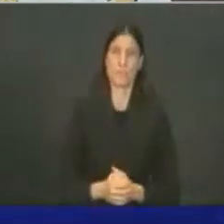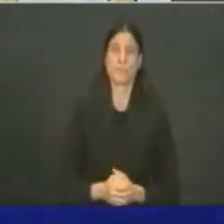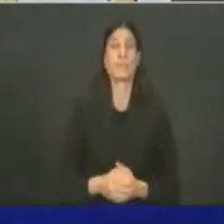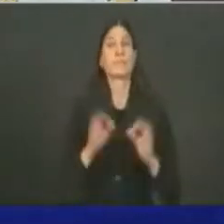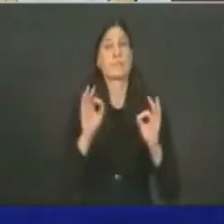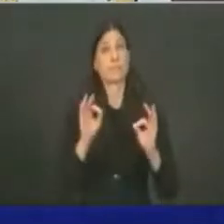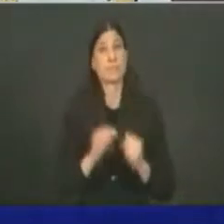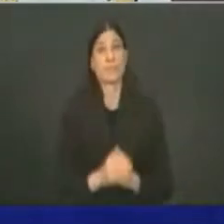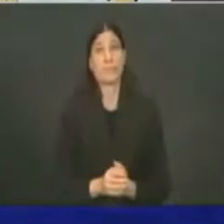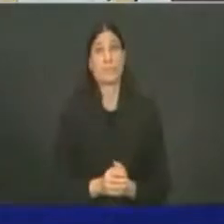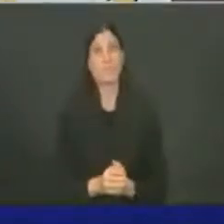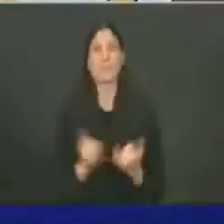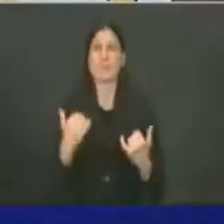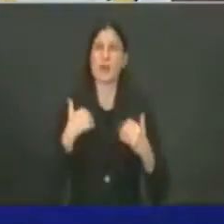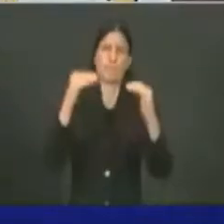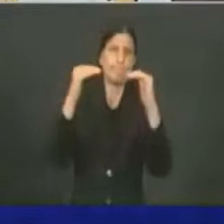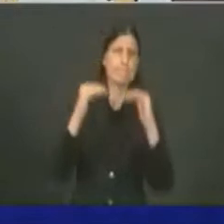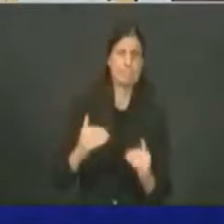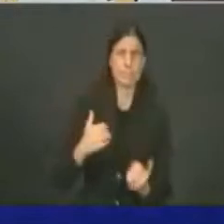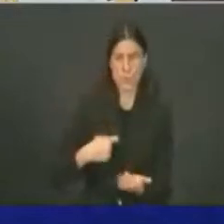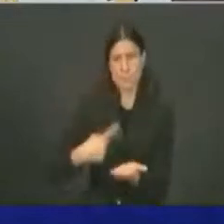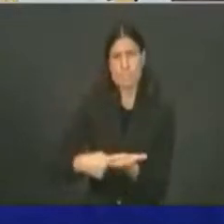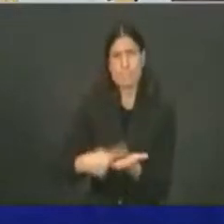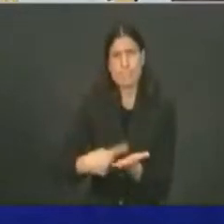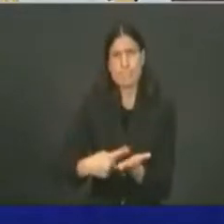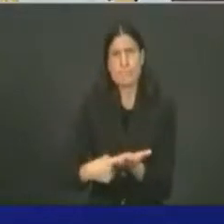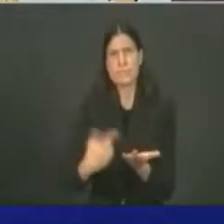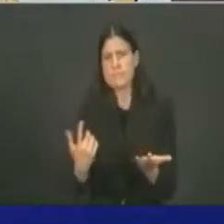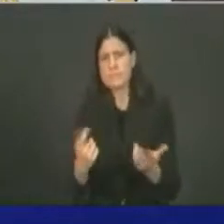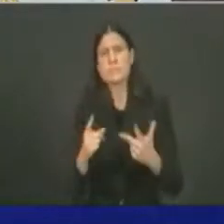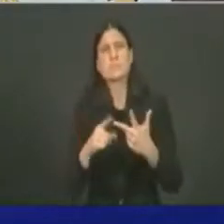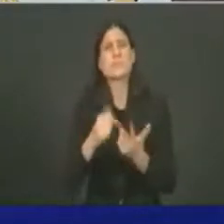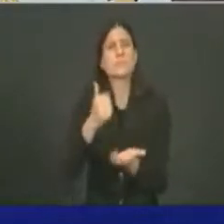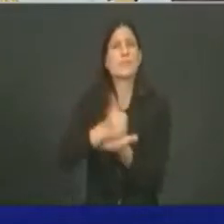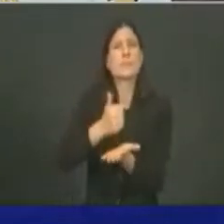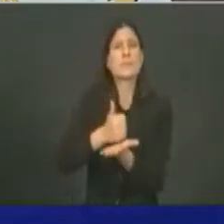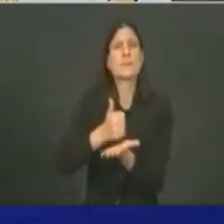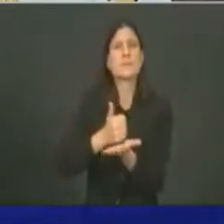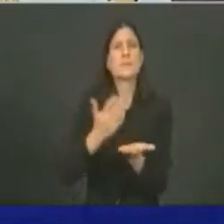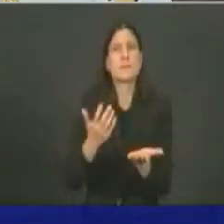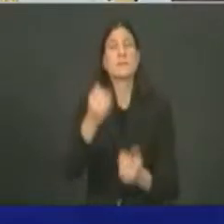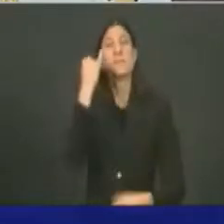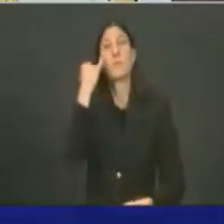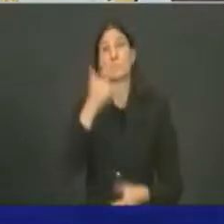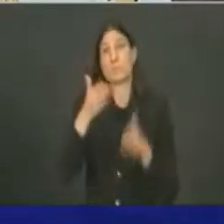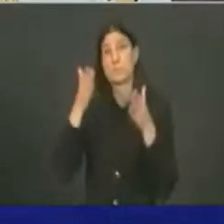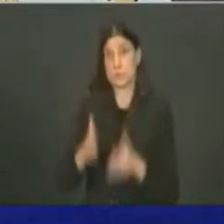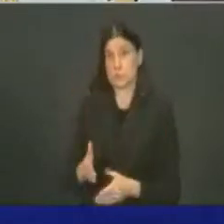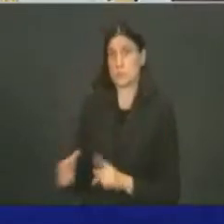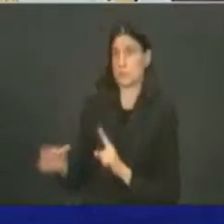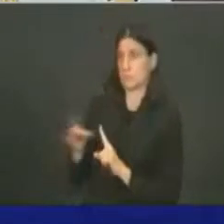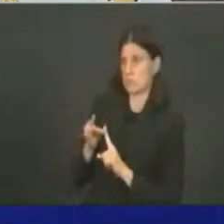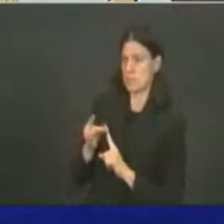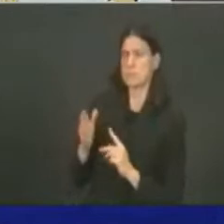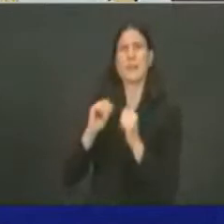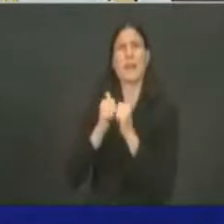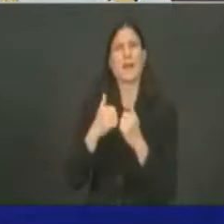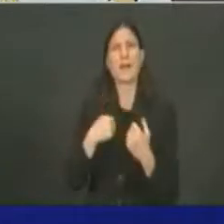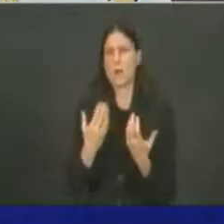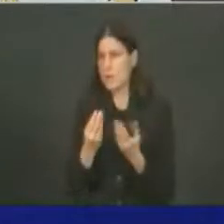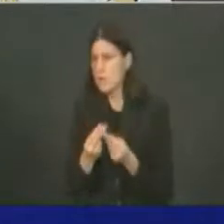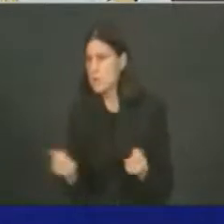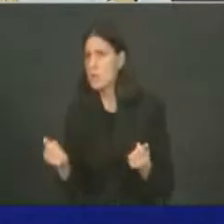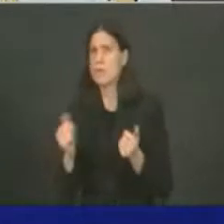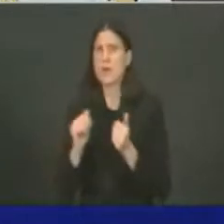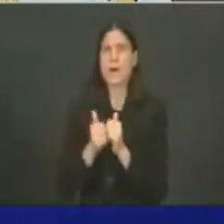with testing, treatment. Last week, Dr. McDonald talked about something called monoclonal antibodies. This is a